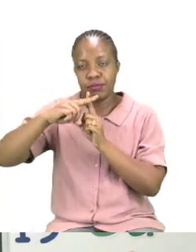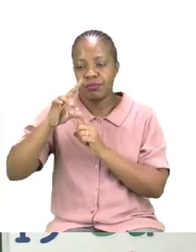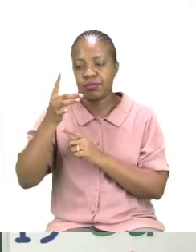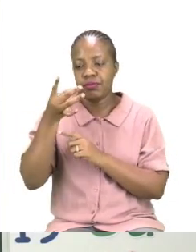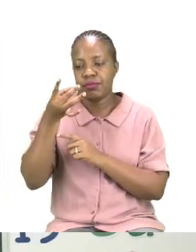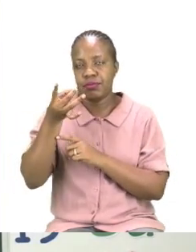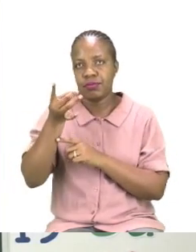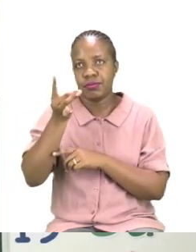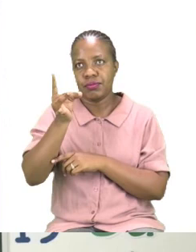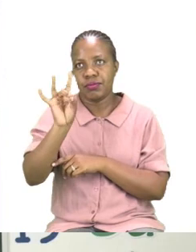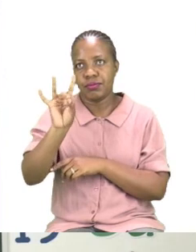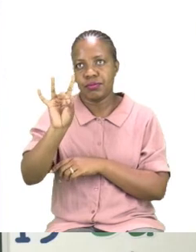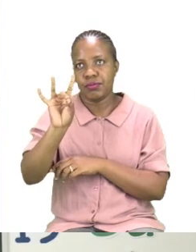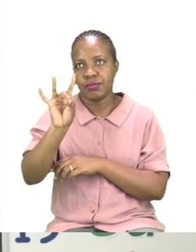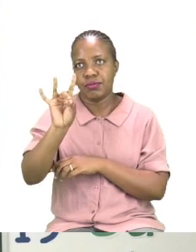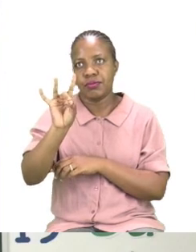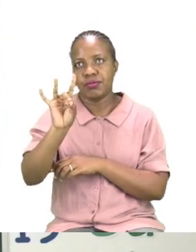8